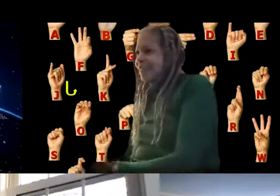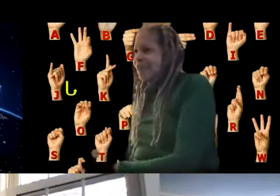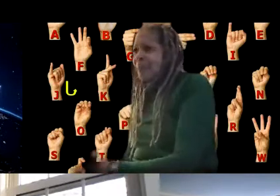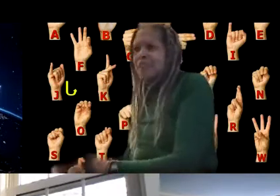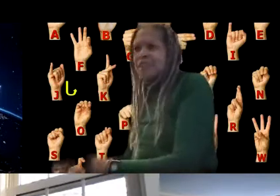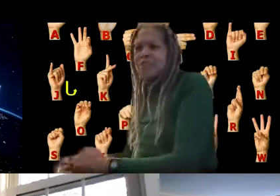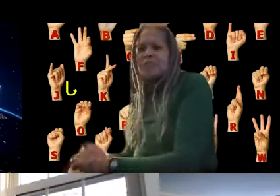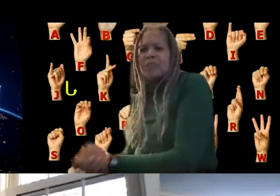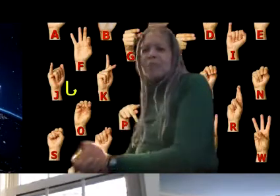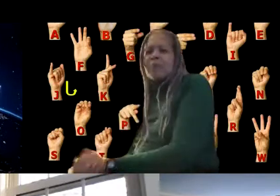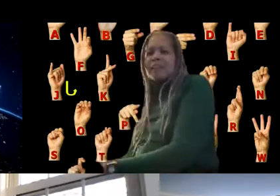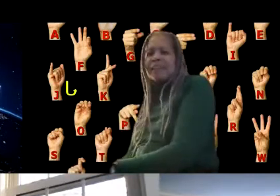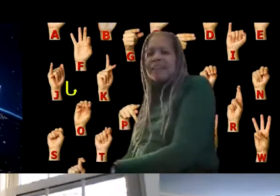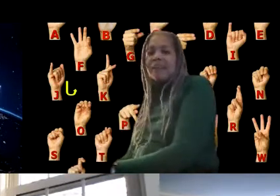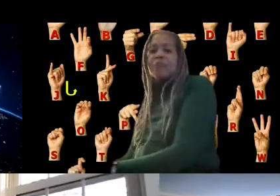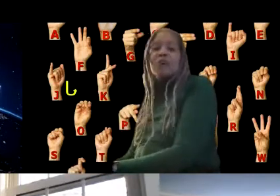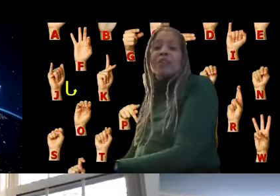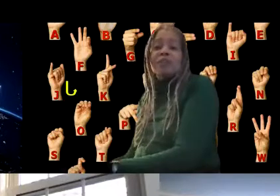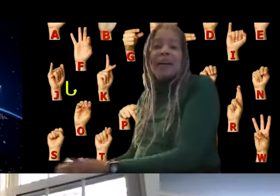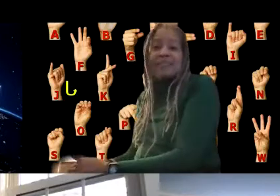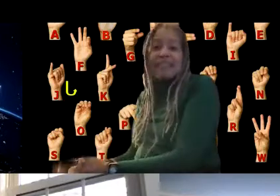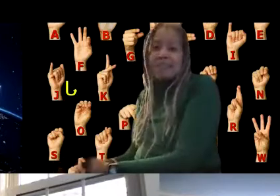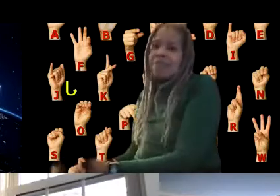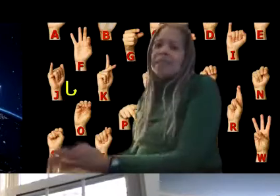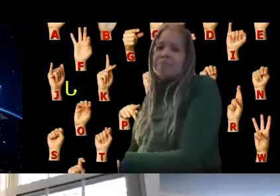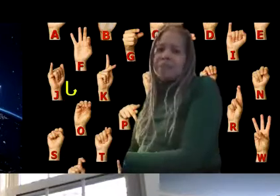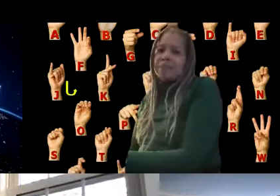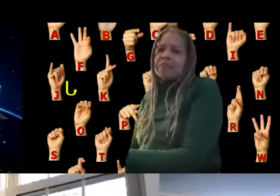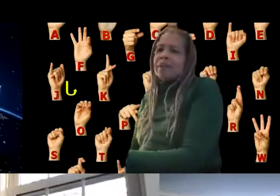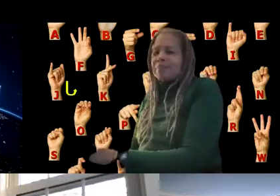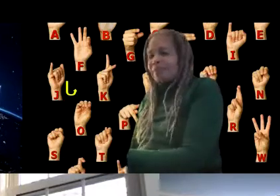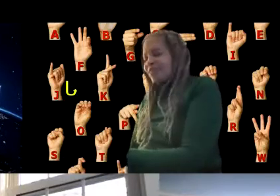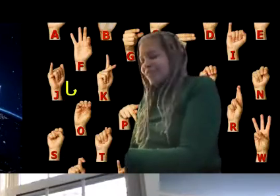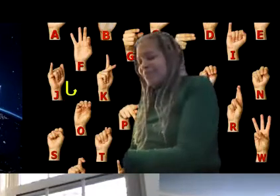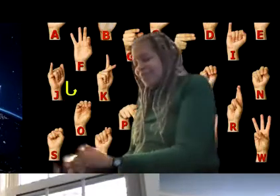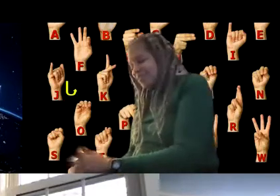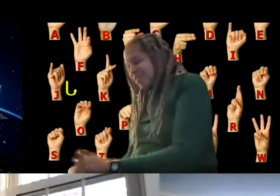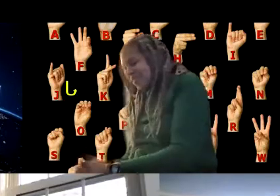I think there were about 100 and some people in my class. Almost all of them passed out. Okay, I'm being